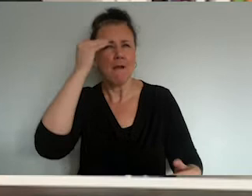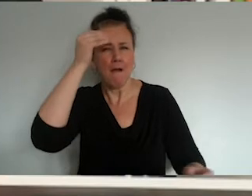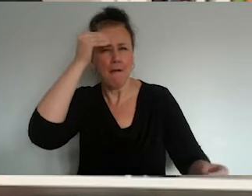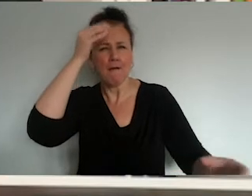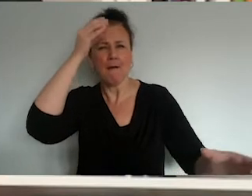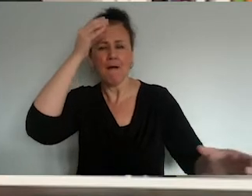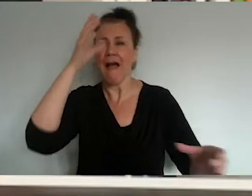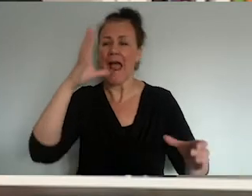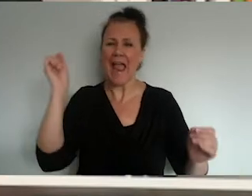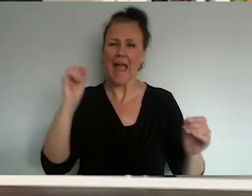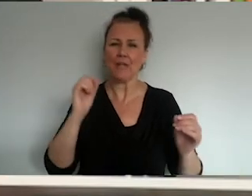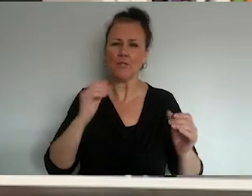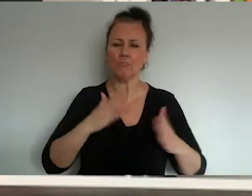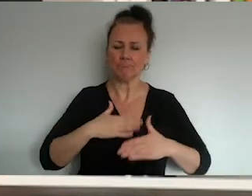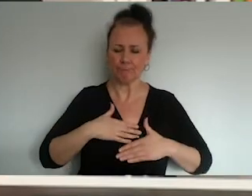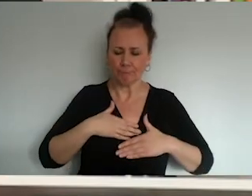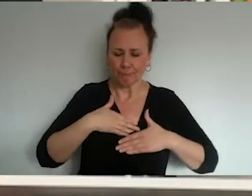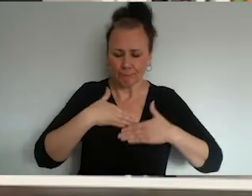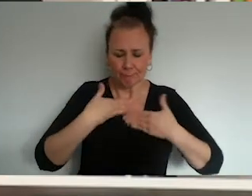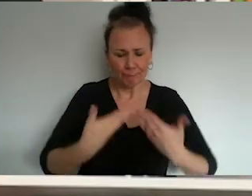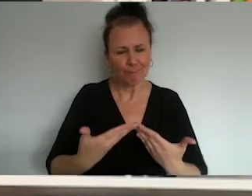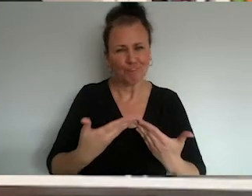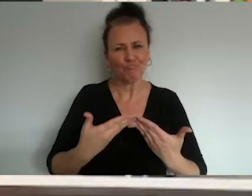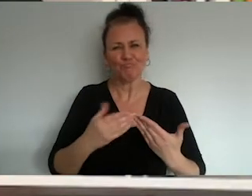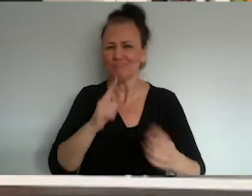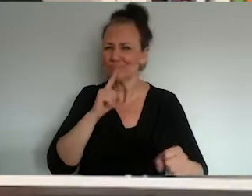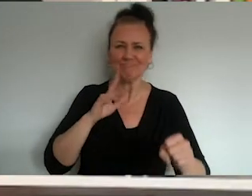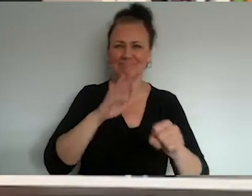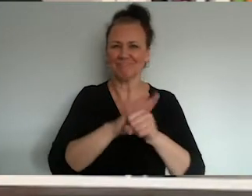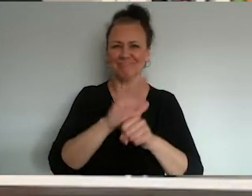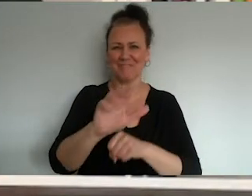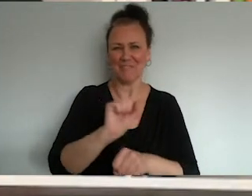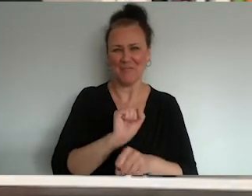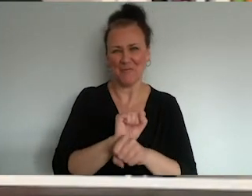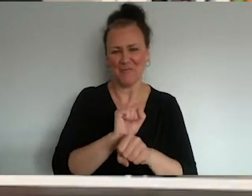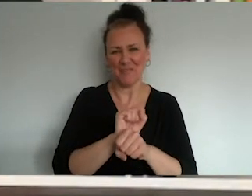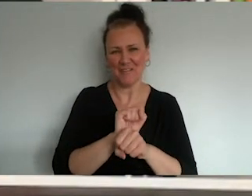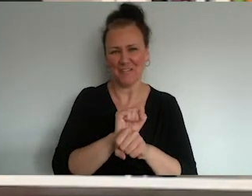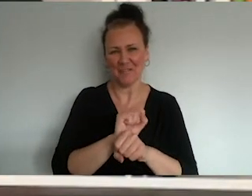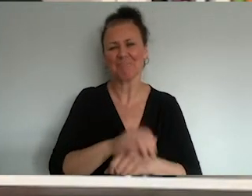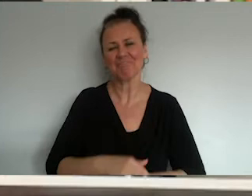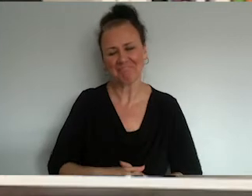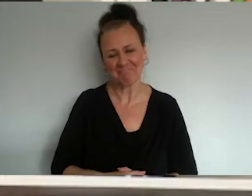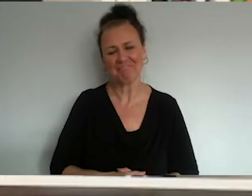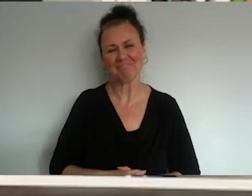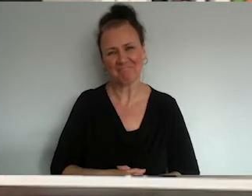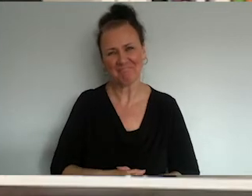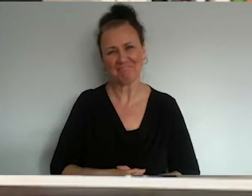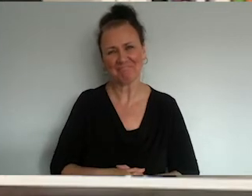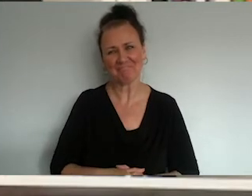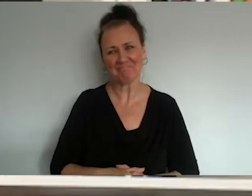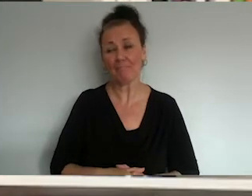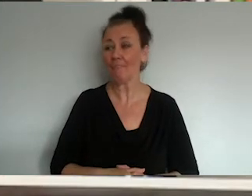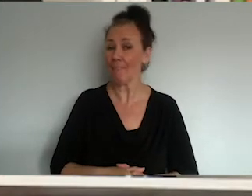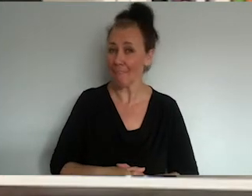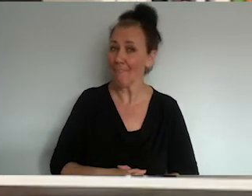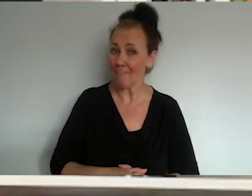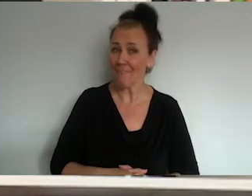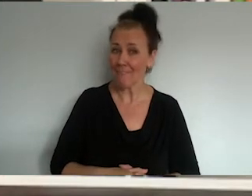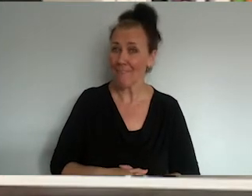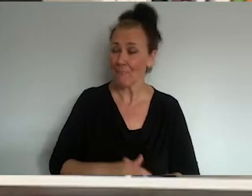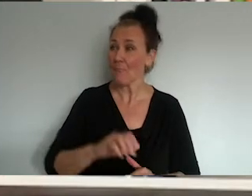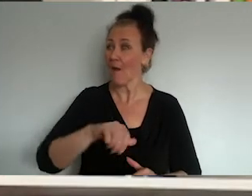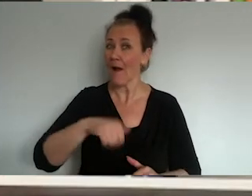expertise, stamina, and selfless devotion to those entrusted in their care. This leads to